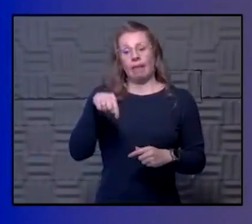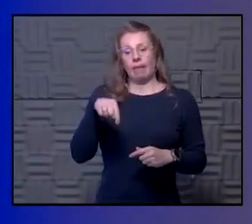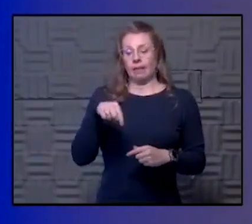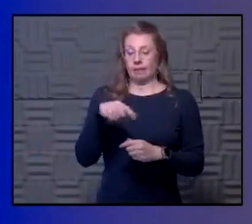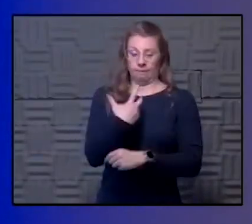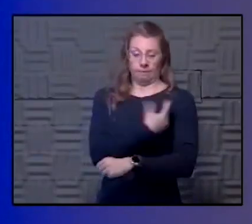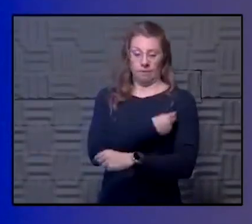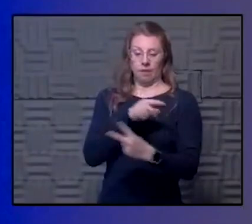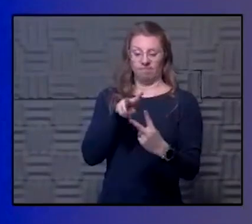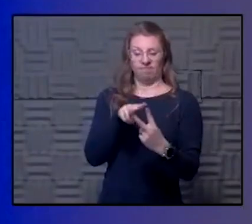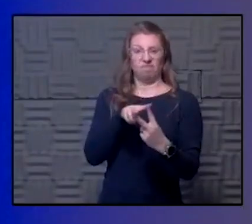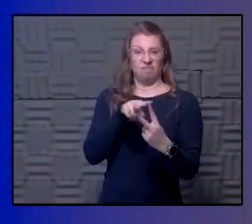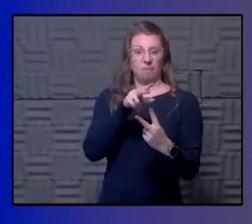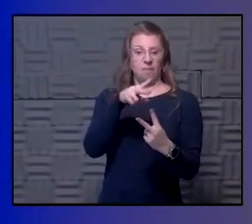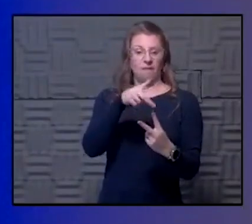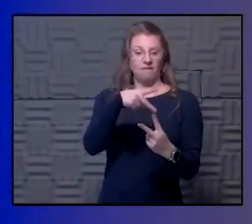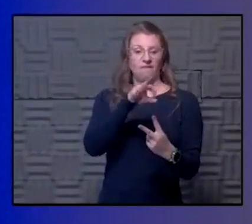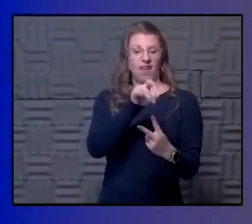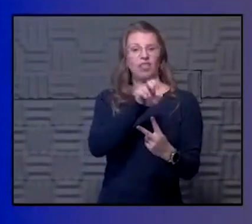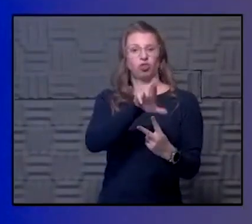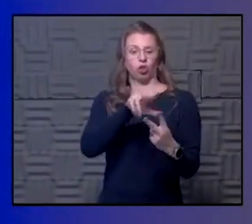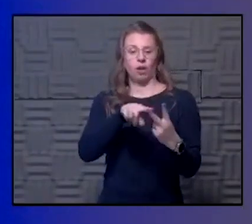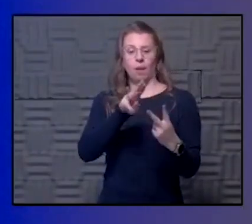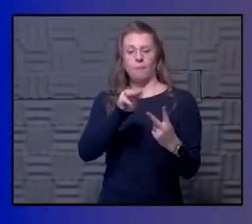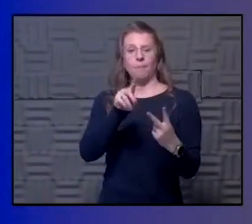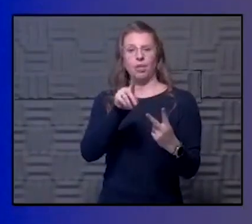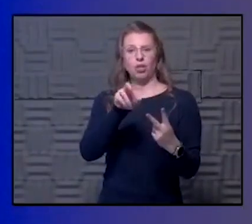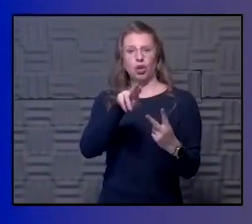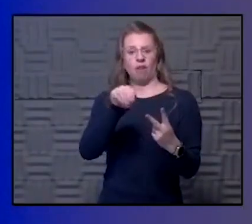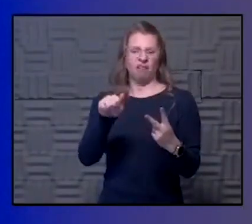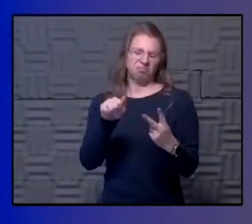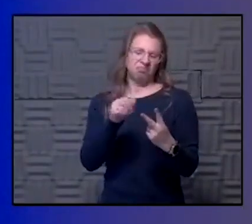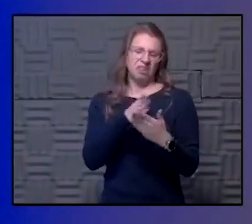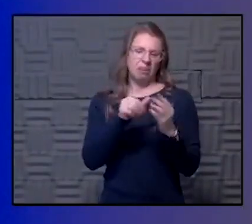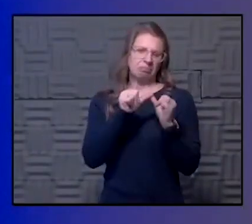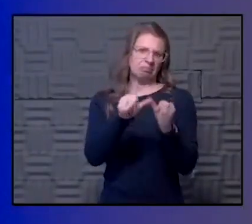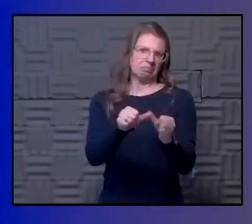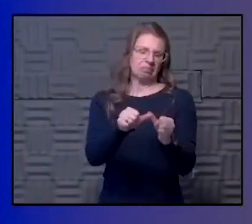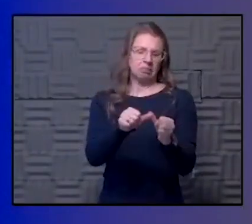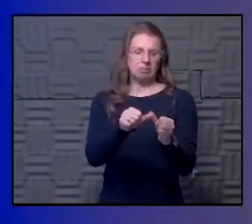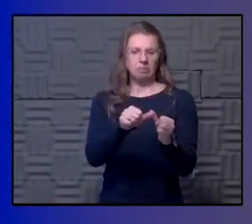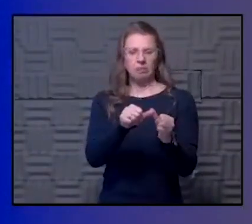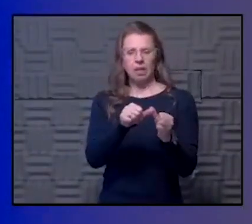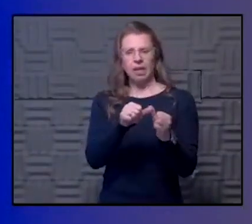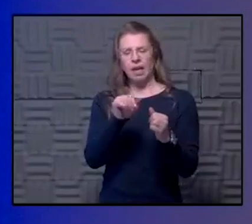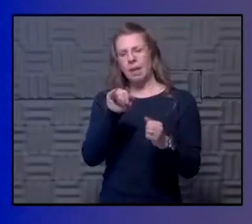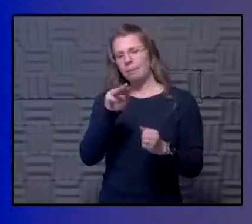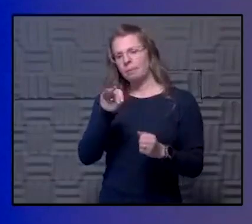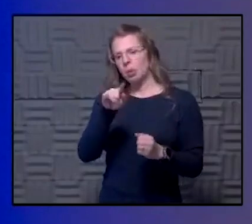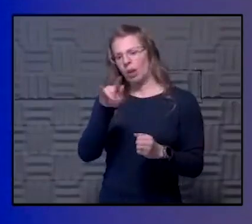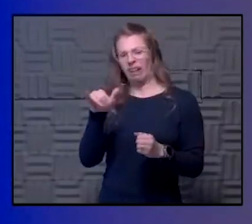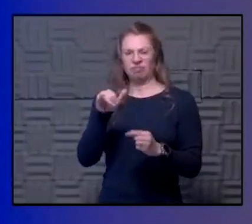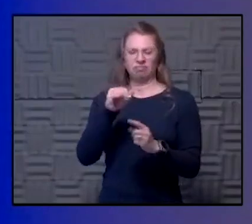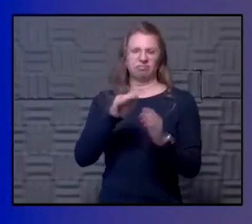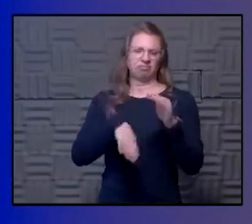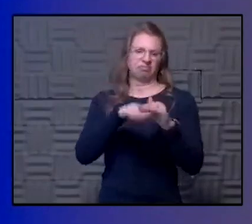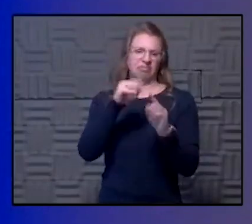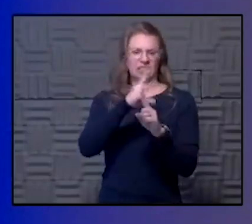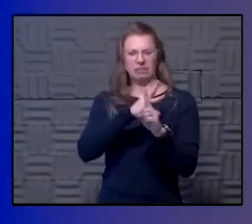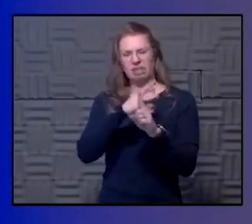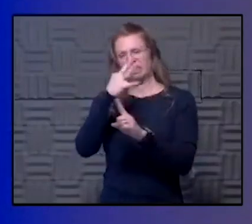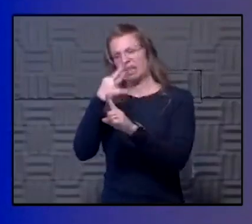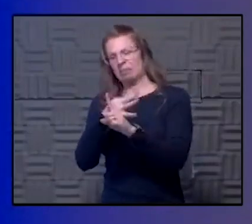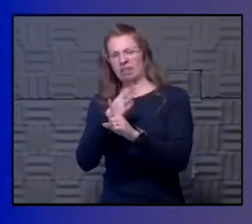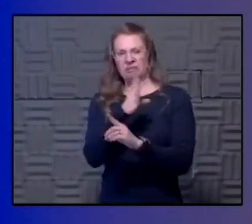Moderna and Pfizer, do actually give you somewhat long-lasting immunity, at least 6 or 9 months, because not only of the antibody